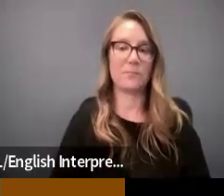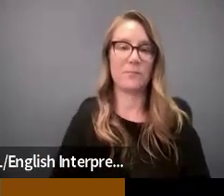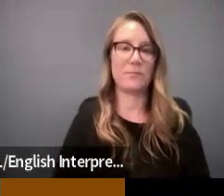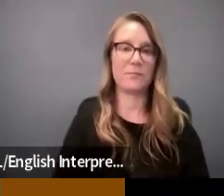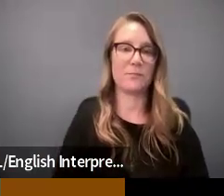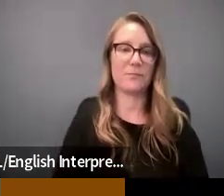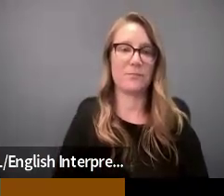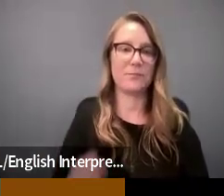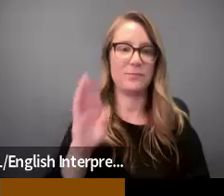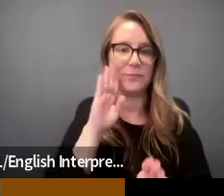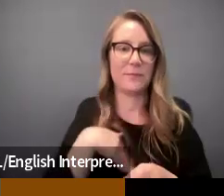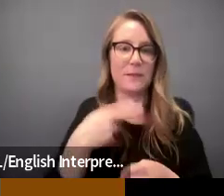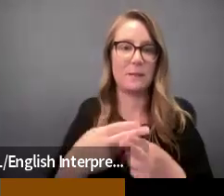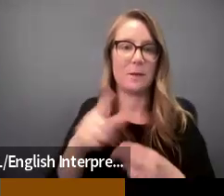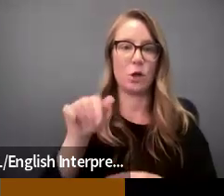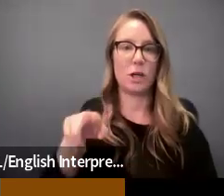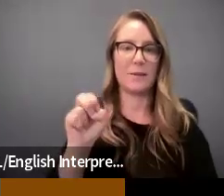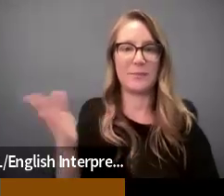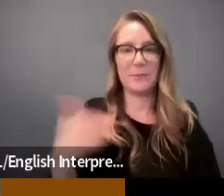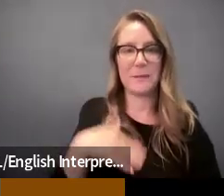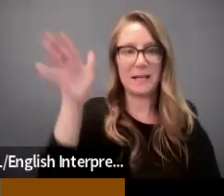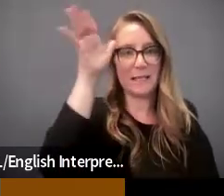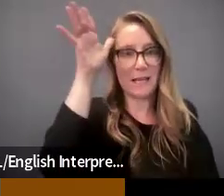Hola, mi nombre es Lorraine y aquí estoy con mi papá